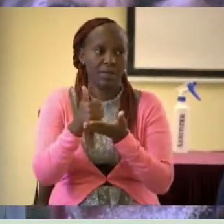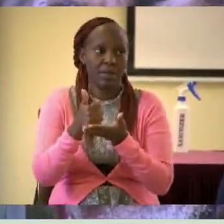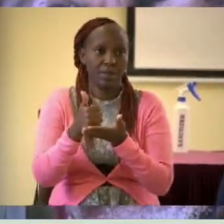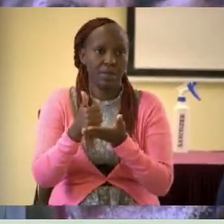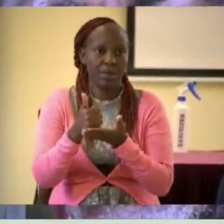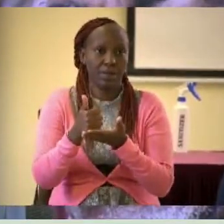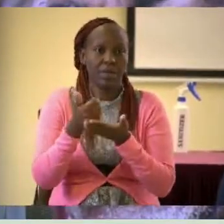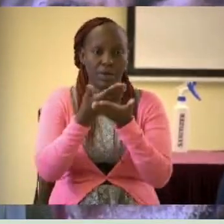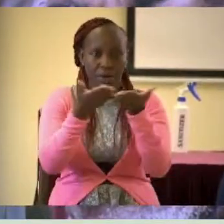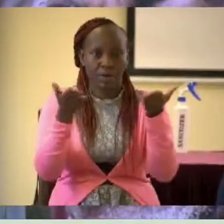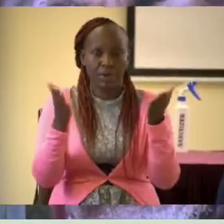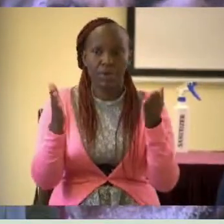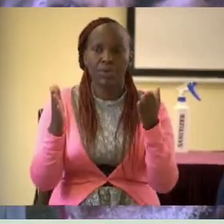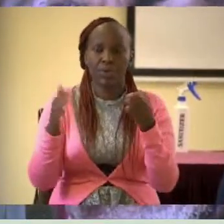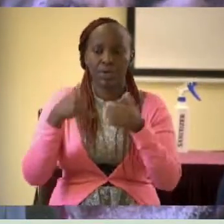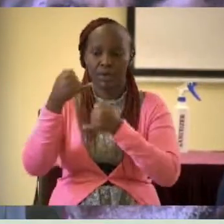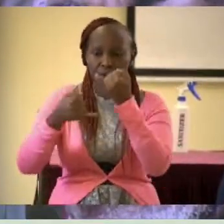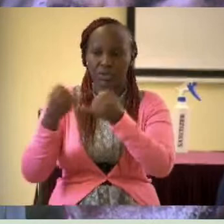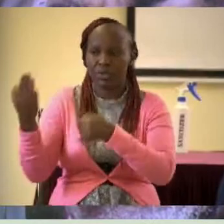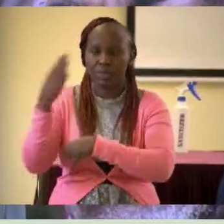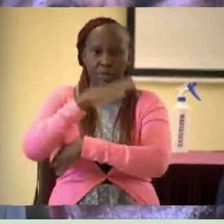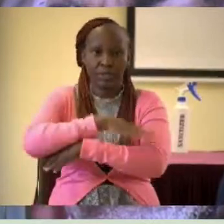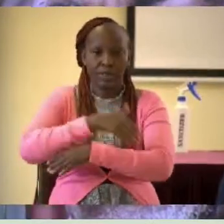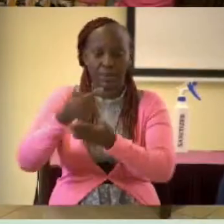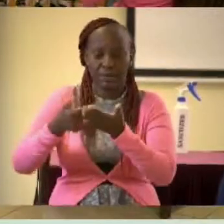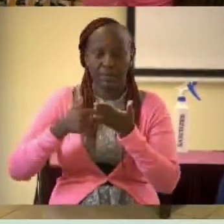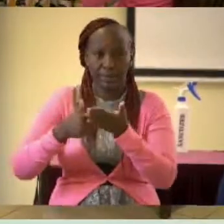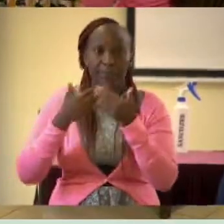I wish you a fruitful deliberation. Thank you.